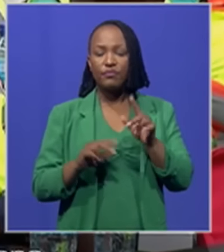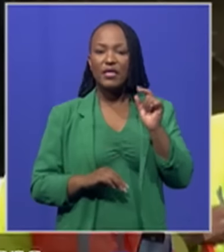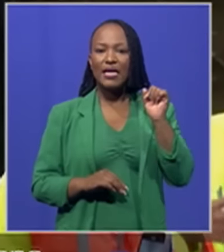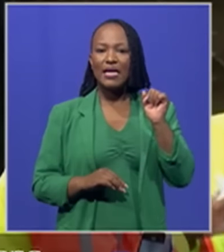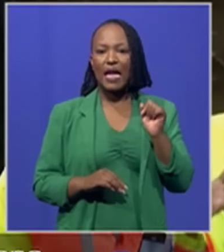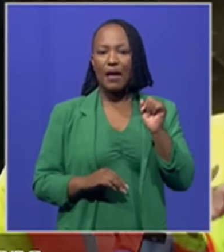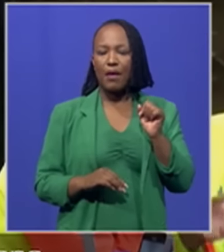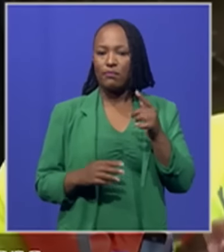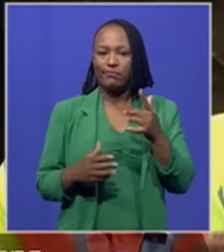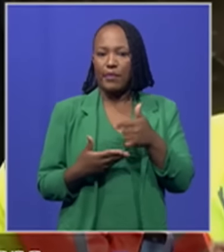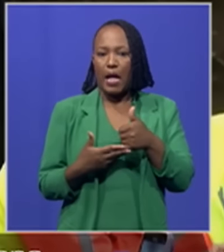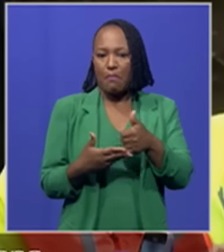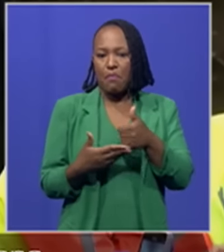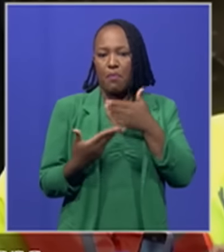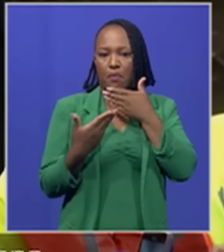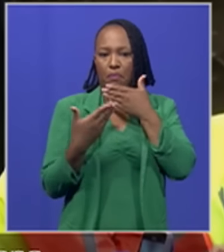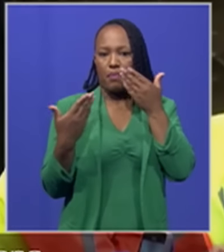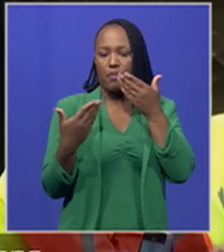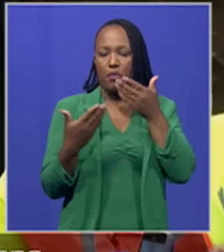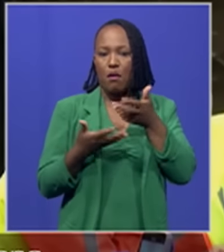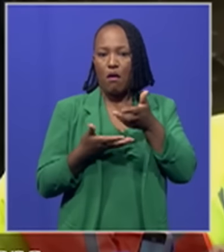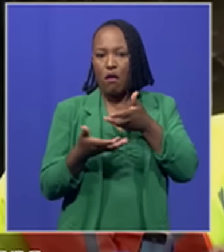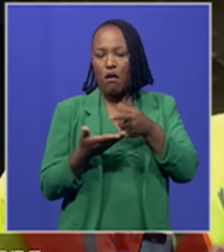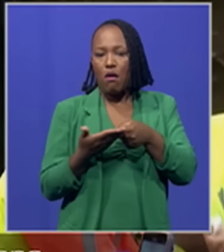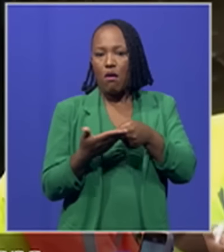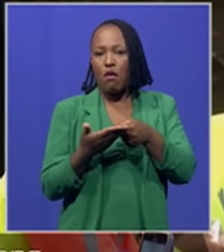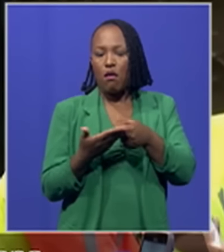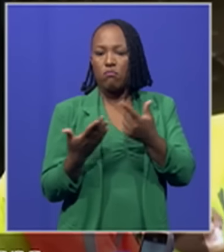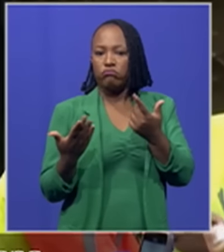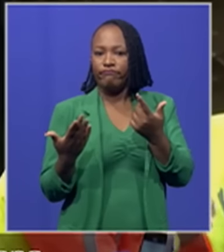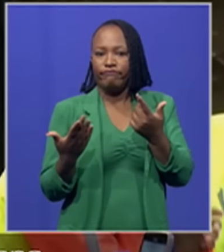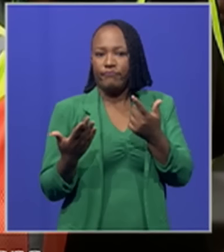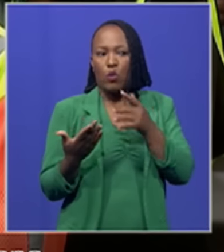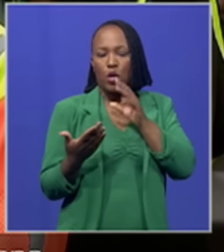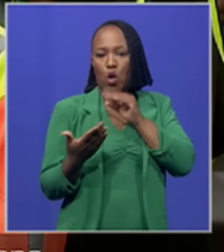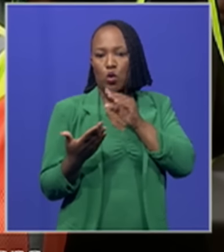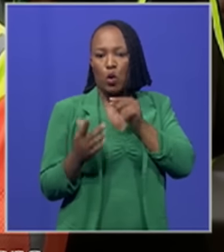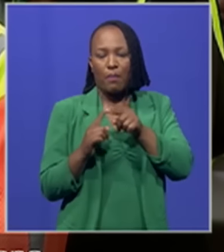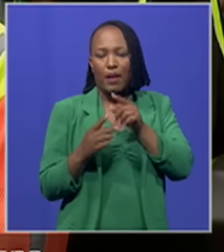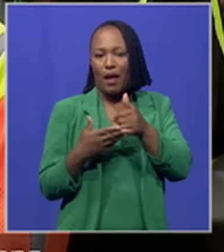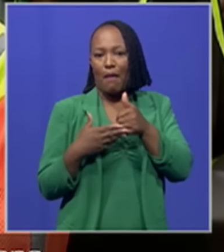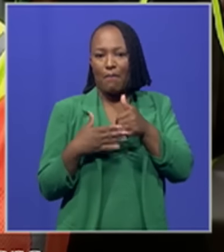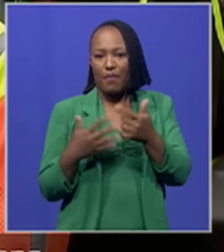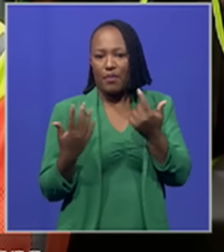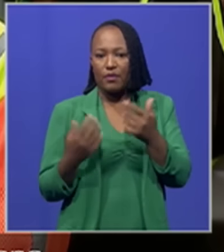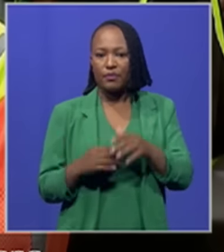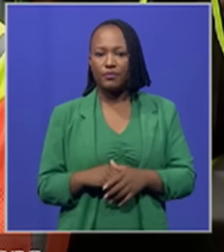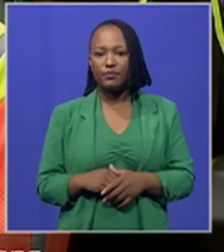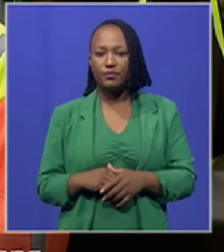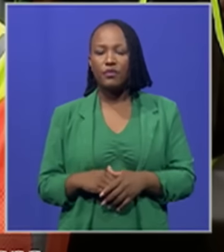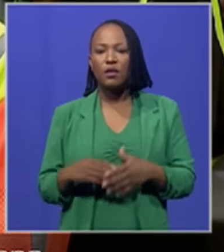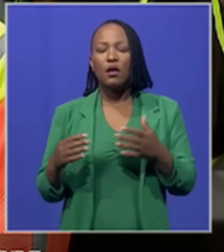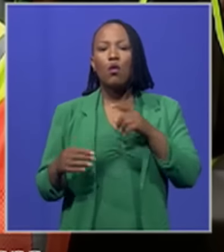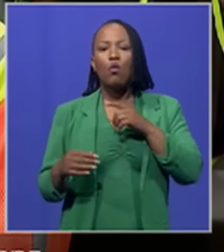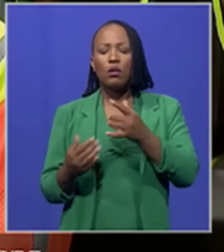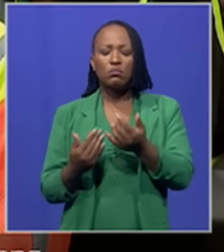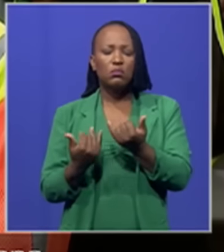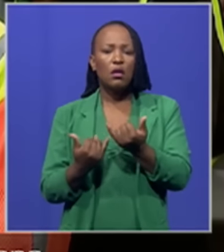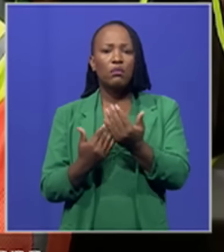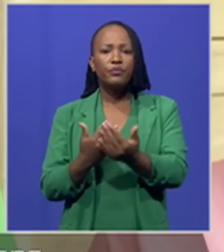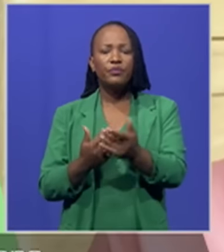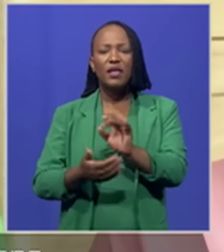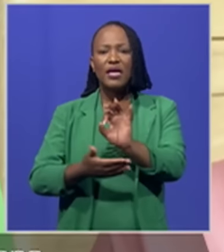tlo thusa ka ha ba kgolwa ha dipuisano ka mathata a tsebahalang di sena molemo. Just because of the election now tla tla ka dintho tse ngata. That's why